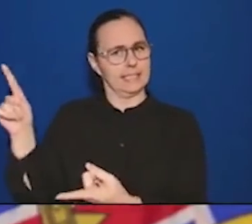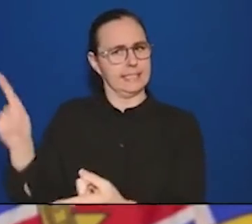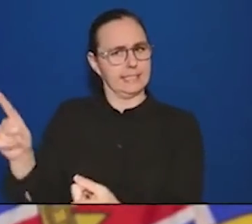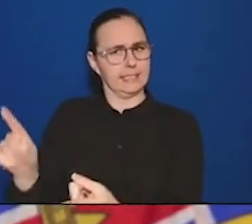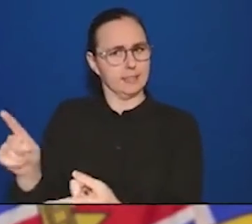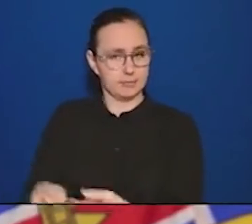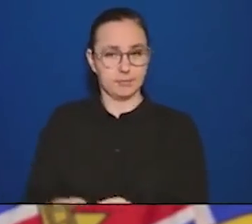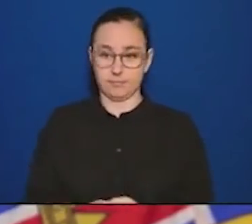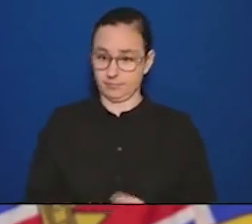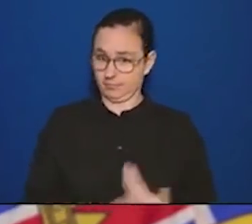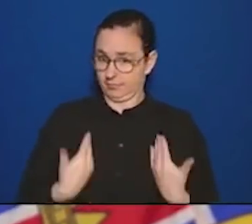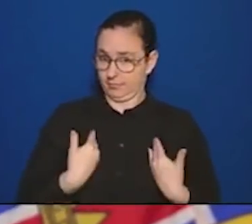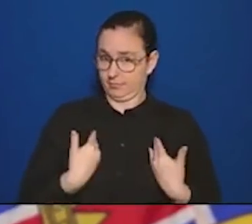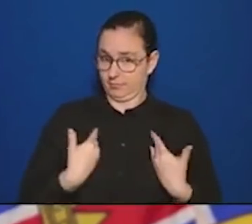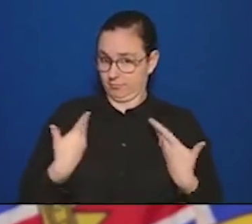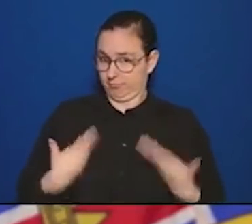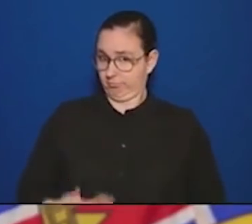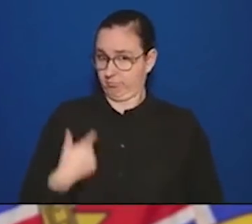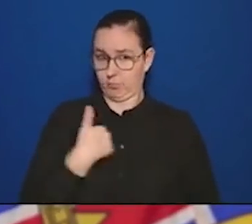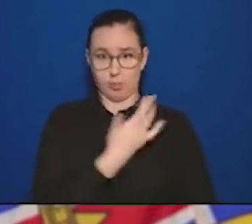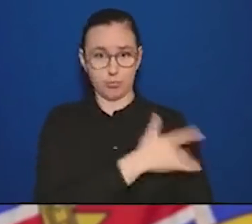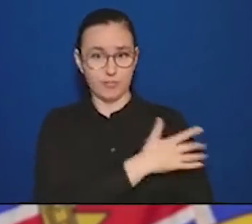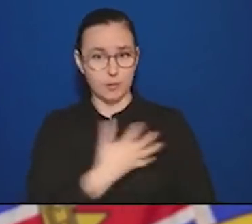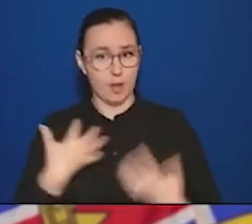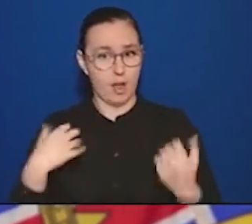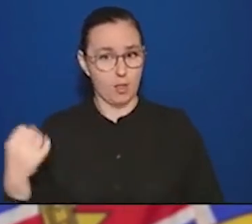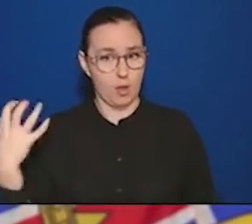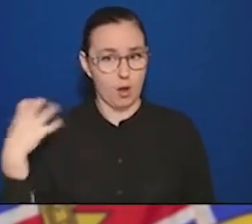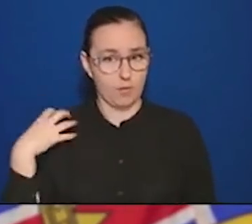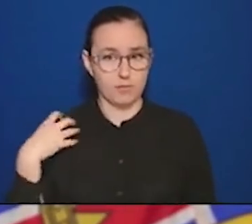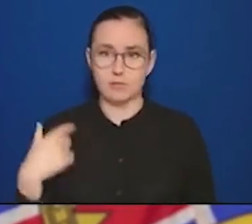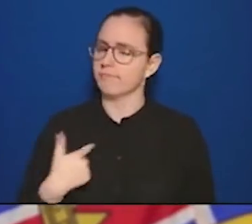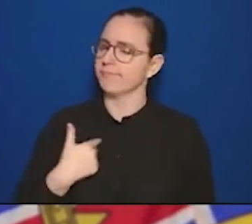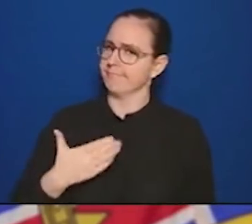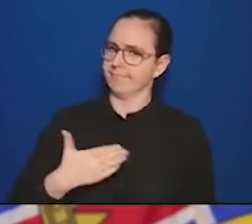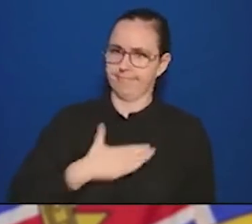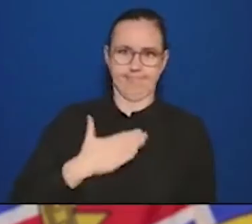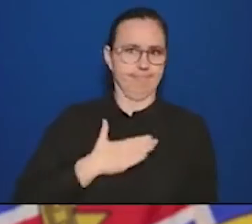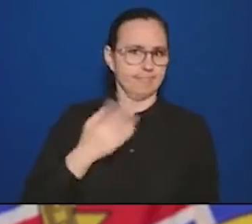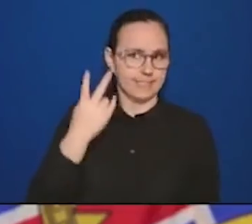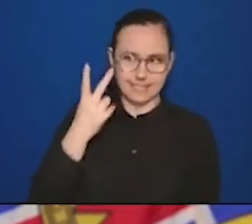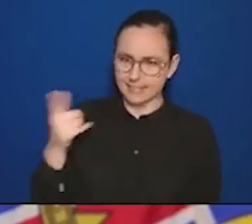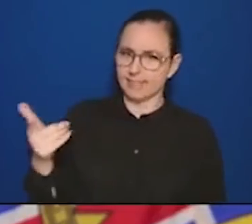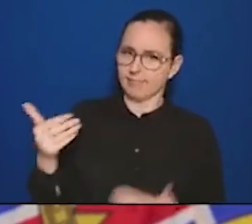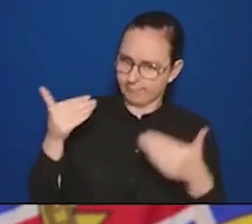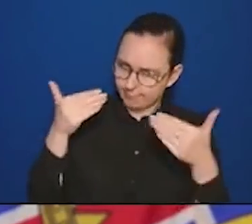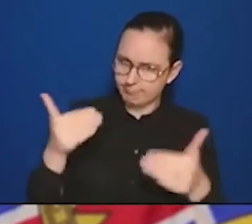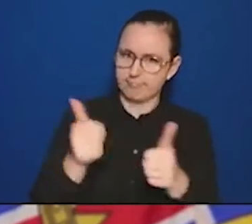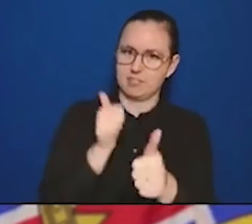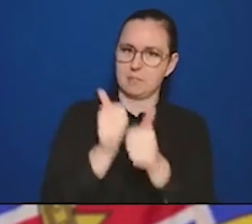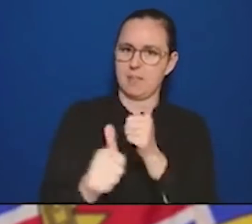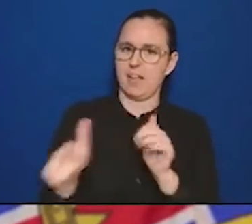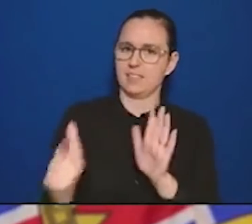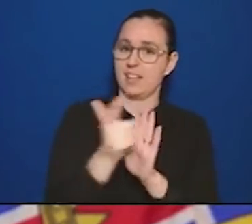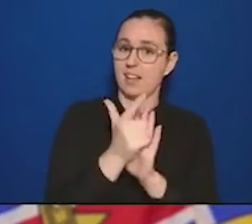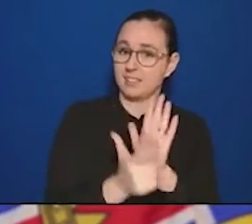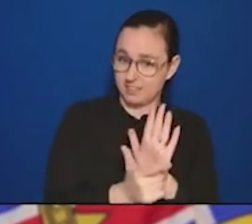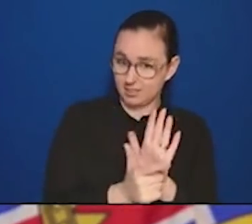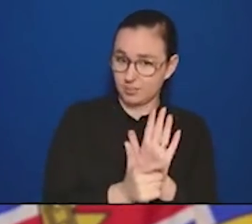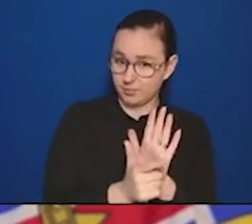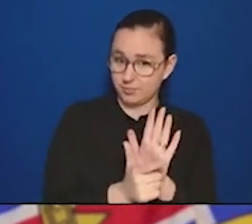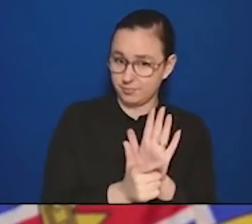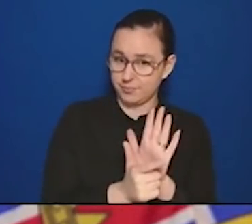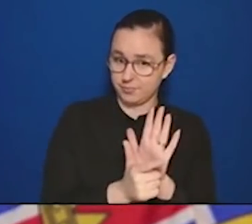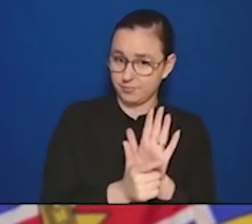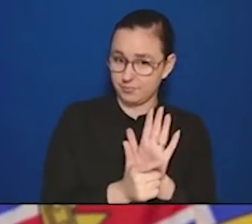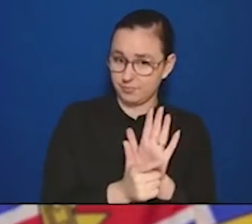this is welcome news, and I'm pleased the government has made this decision. And I'm confident that my public health colleagues and healthcare workers